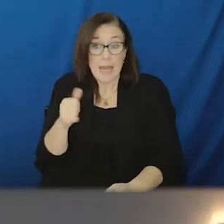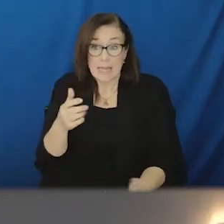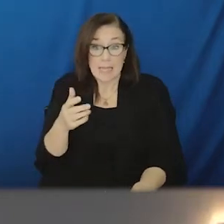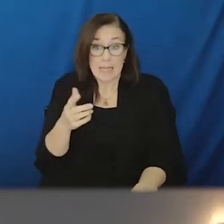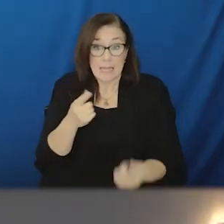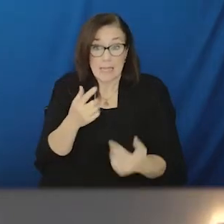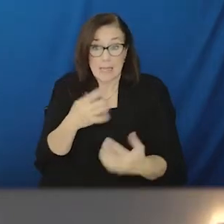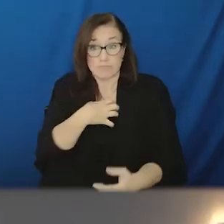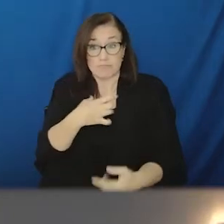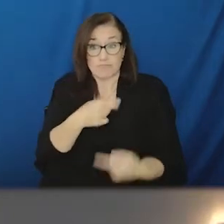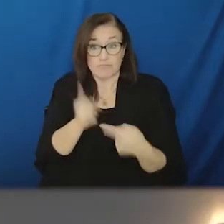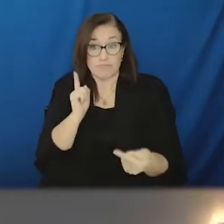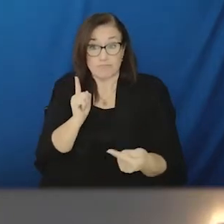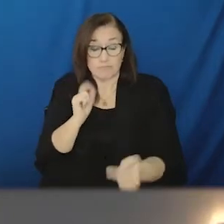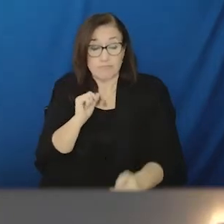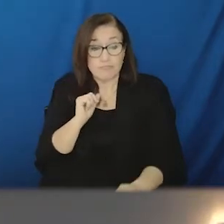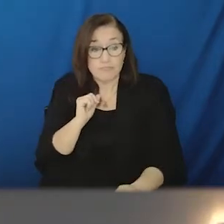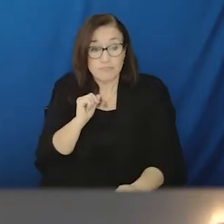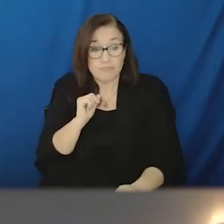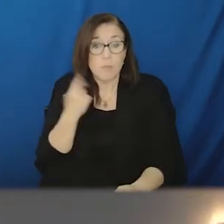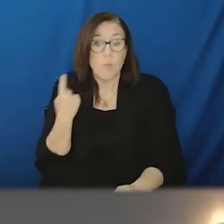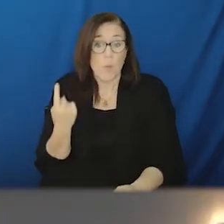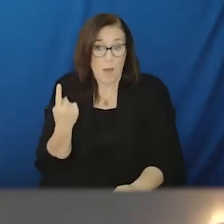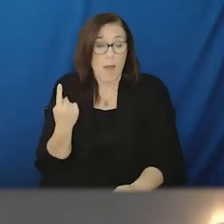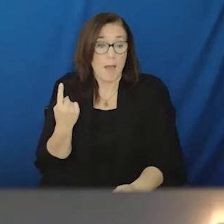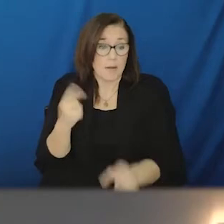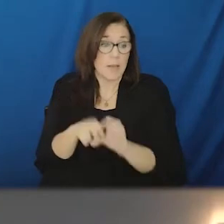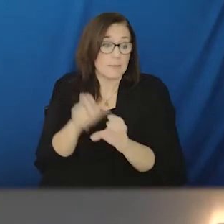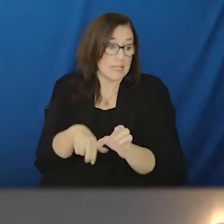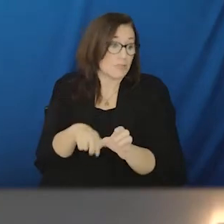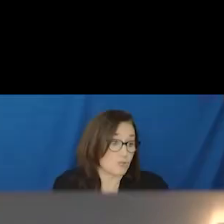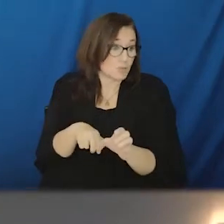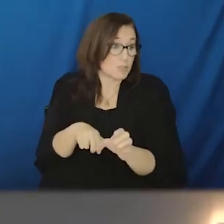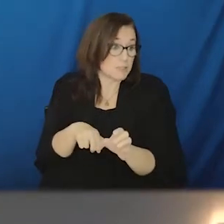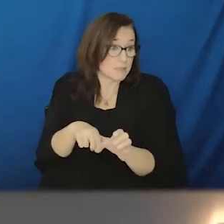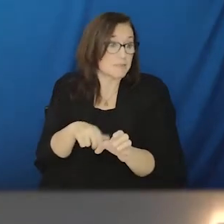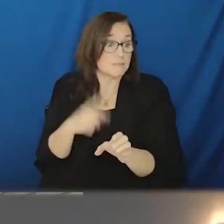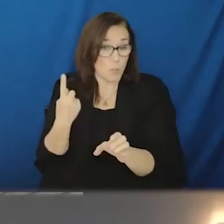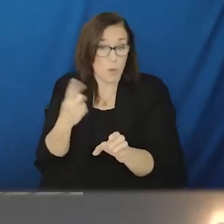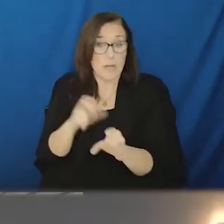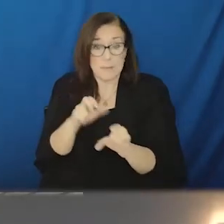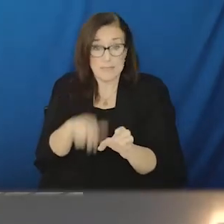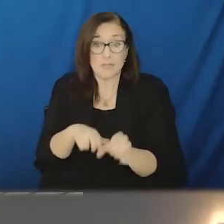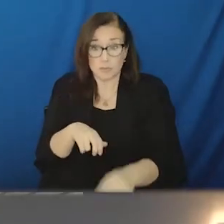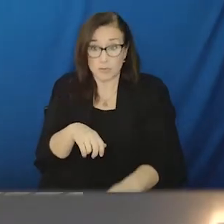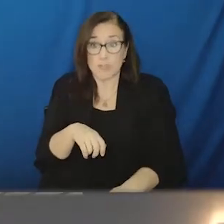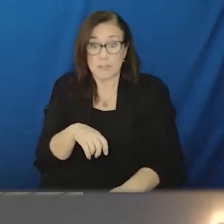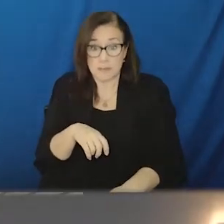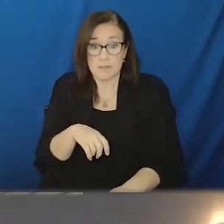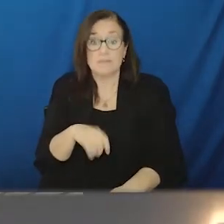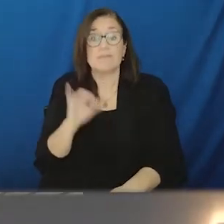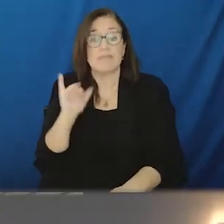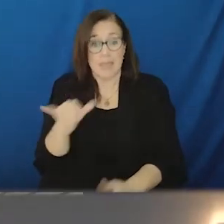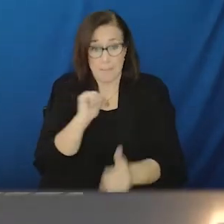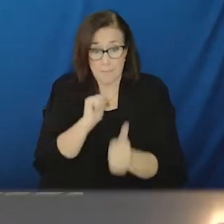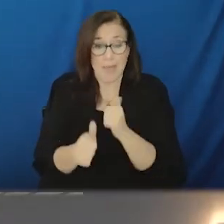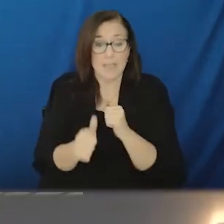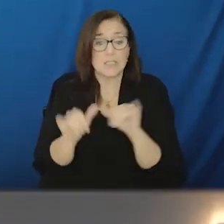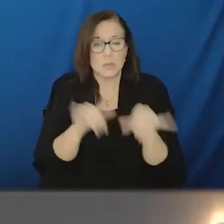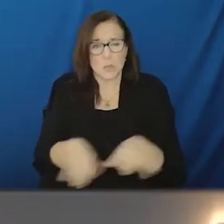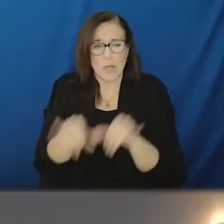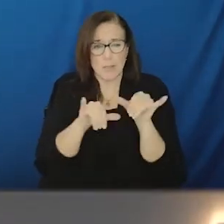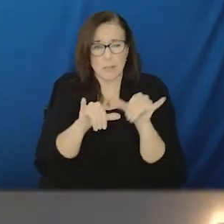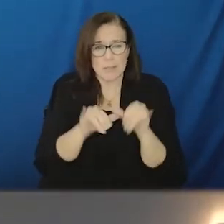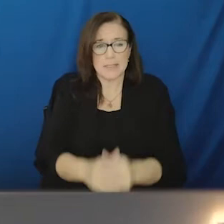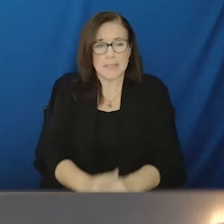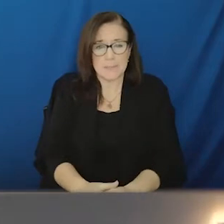abstentions? One abstention. That motion passes unanimously.